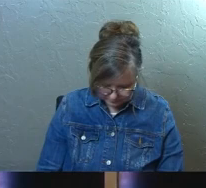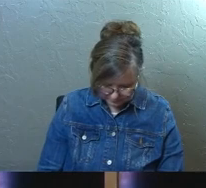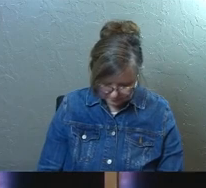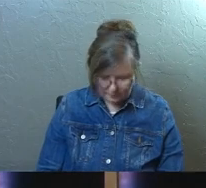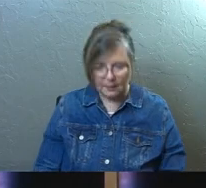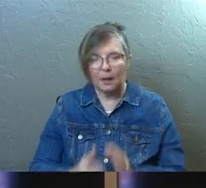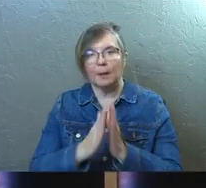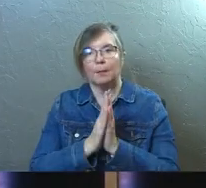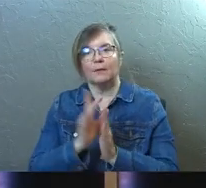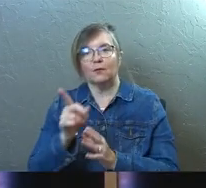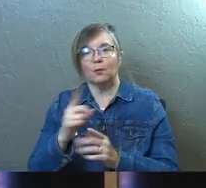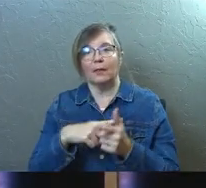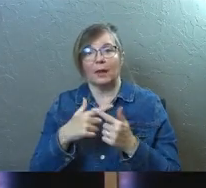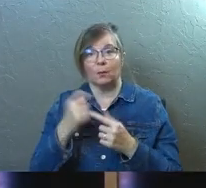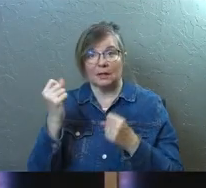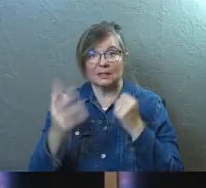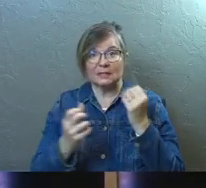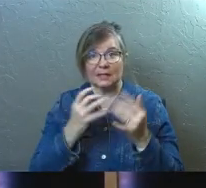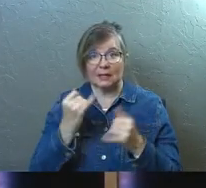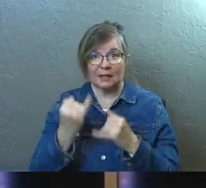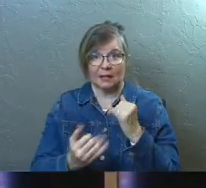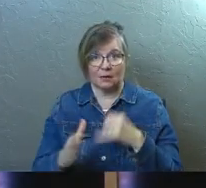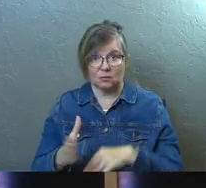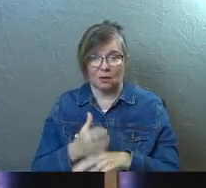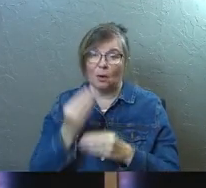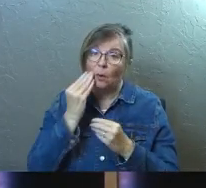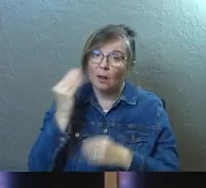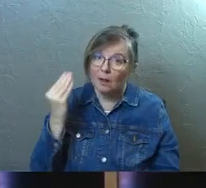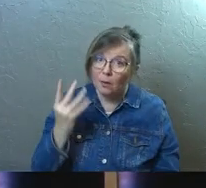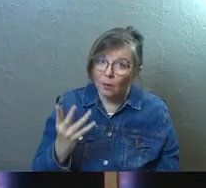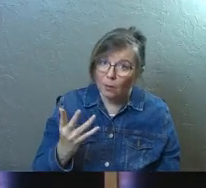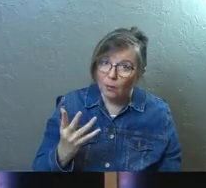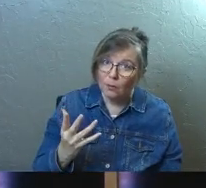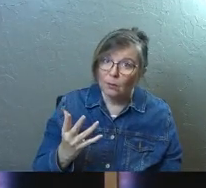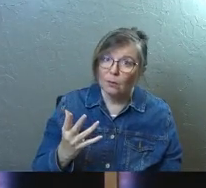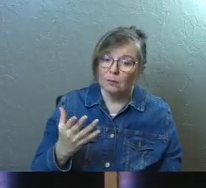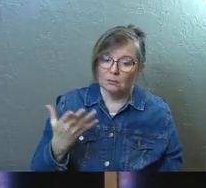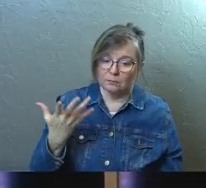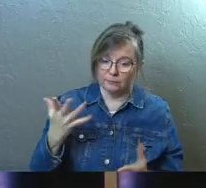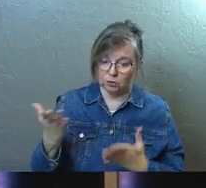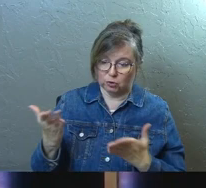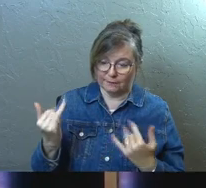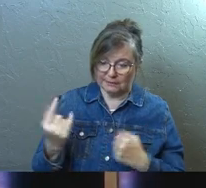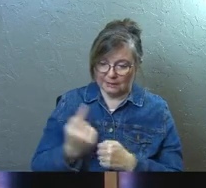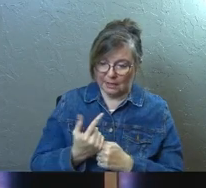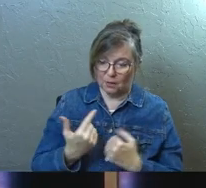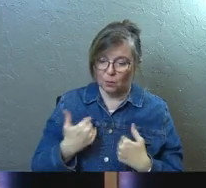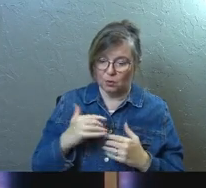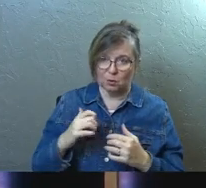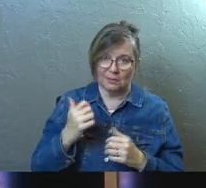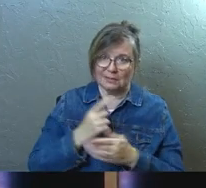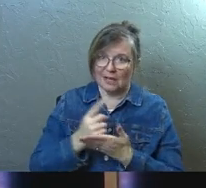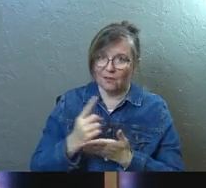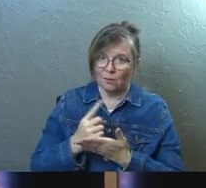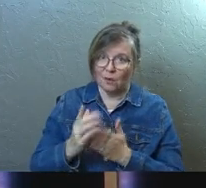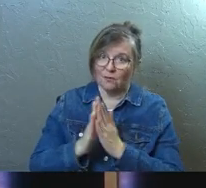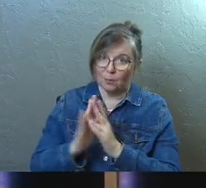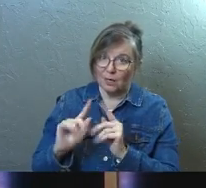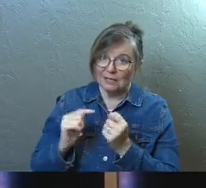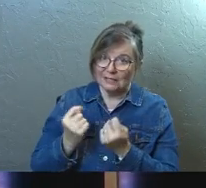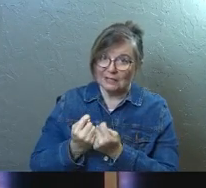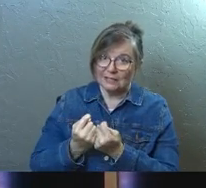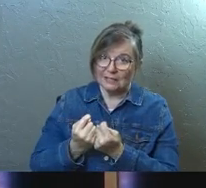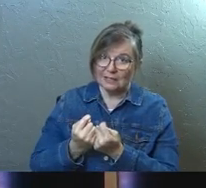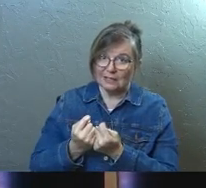Going to pray for you, and then we're going to sing. I want to let you know that after the service today, and we do this every week, we have a prayer